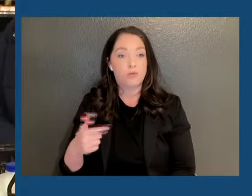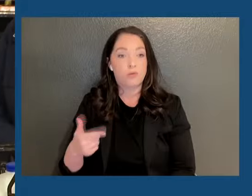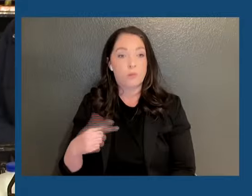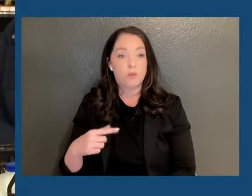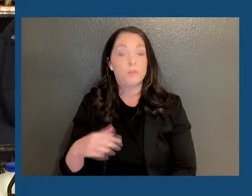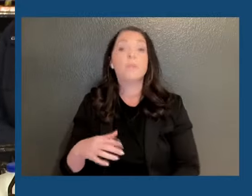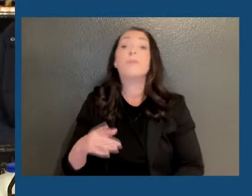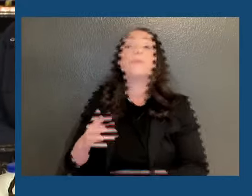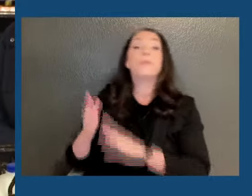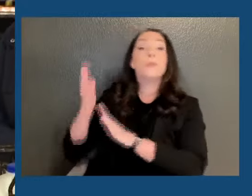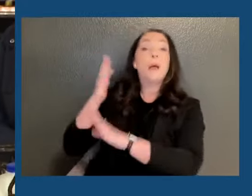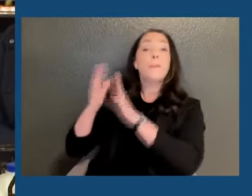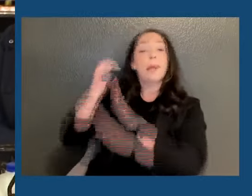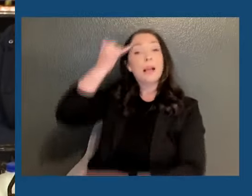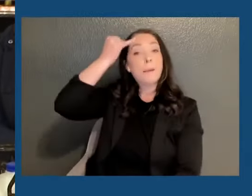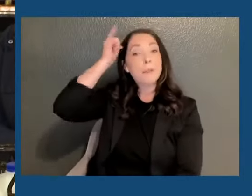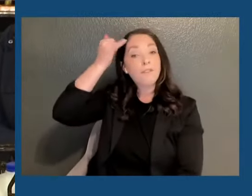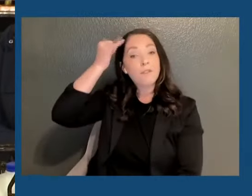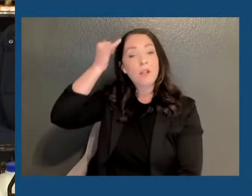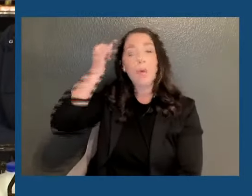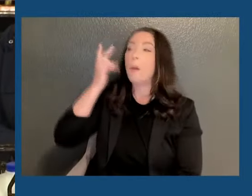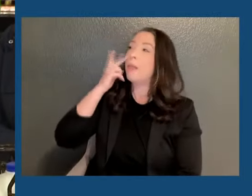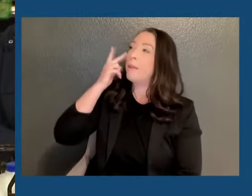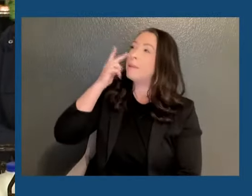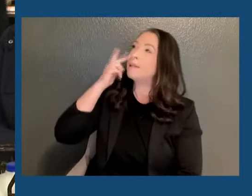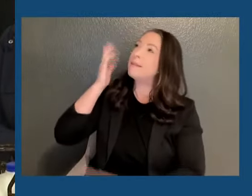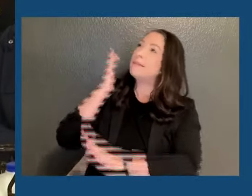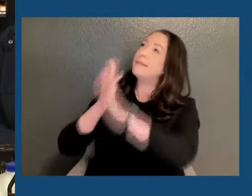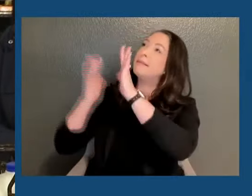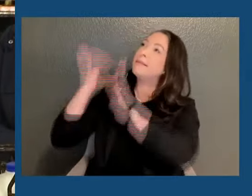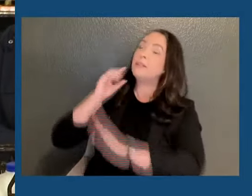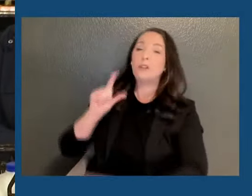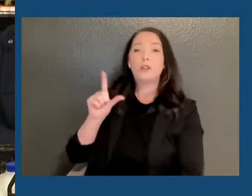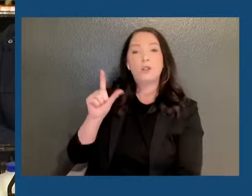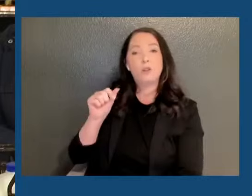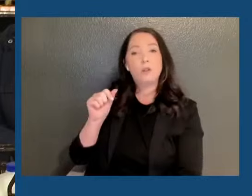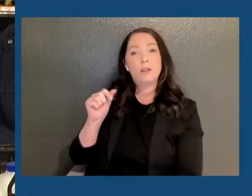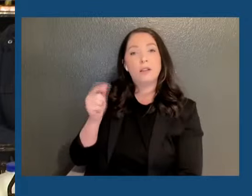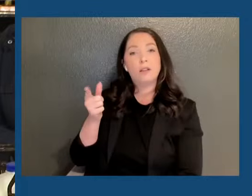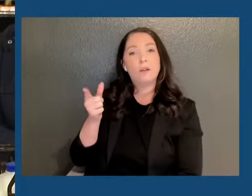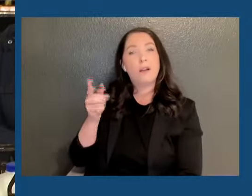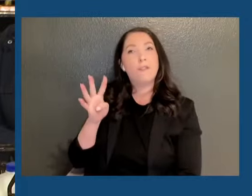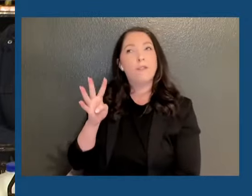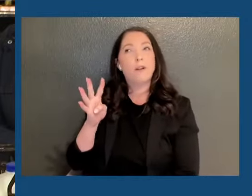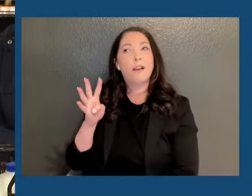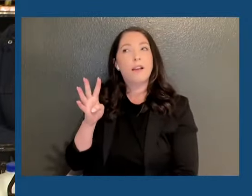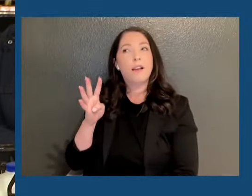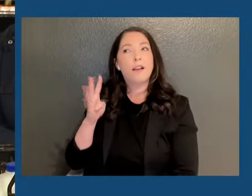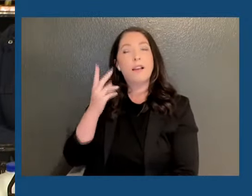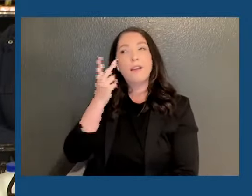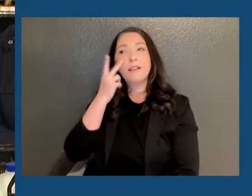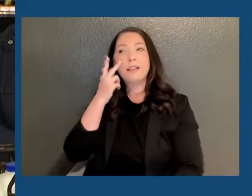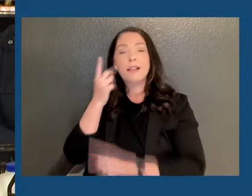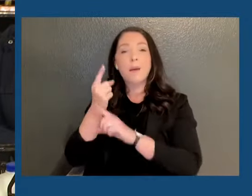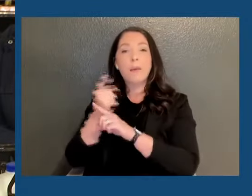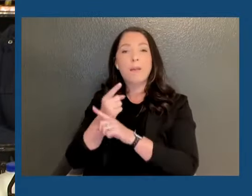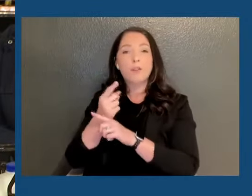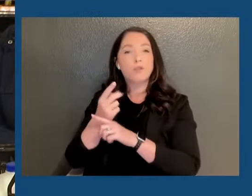Back in Buffalo, let's see, what year was it? 2024? Let's see what month it was. Probably about 2 months